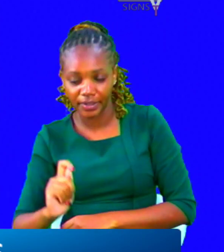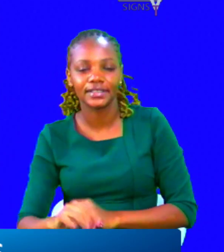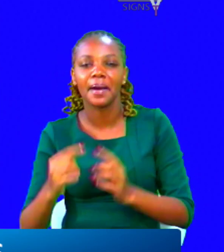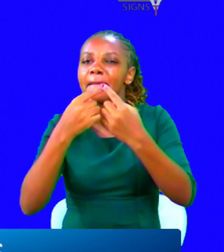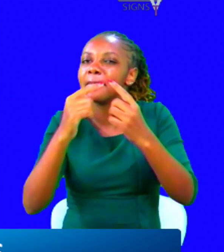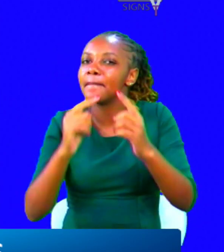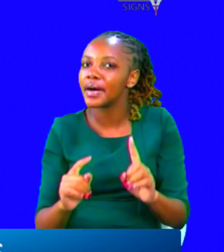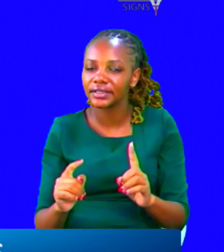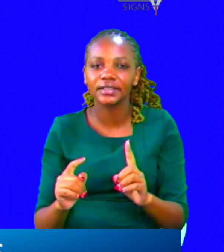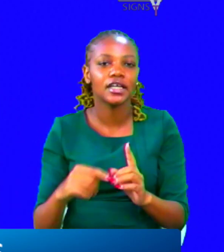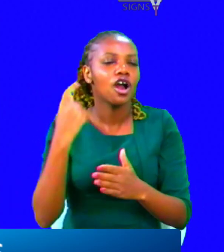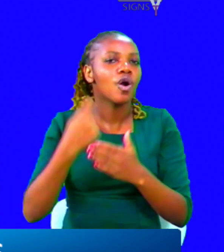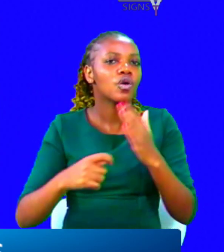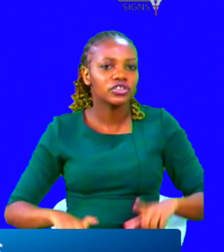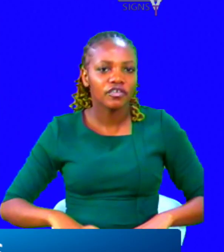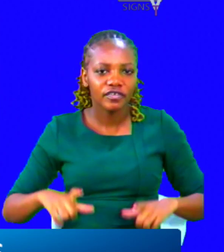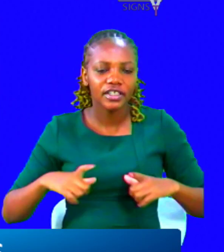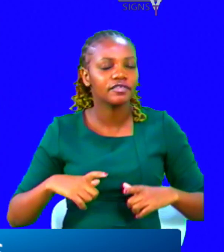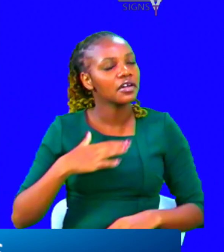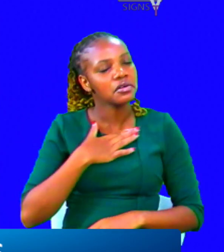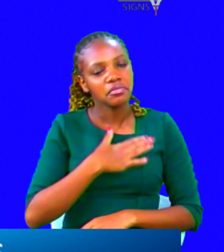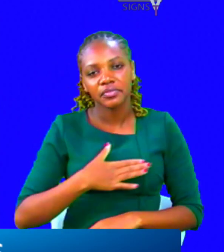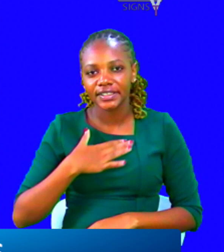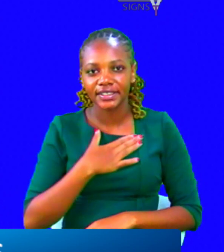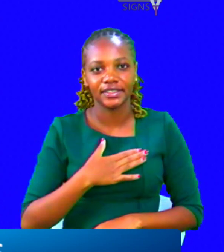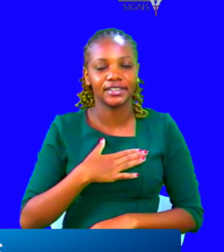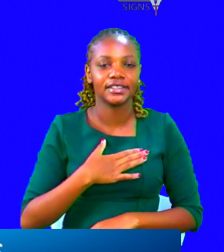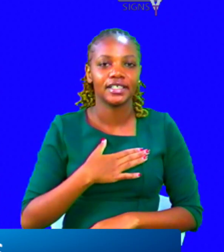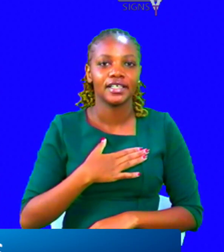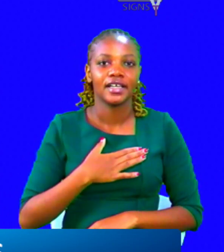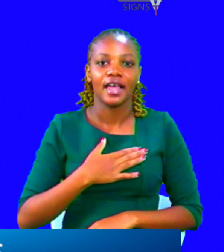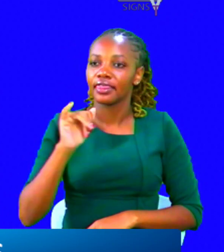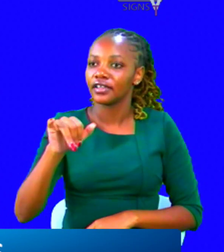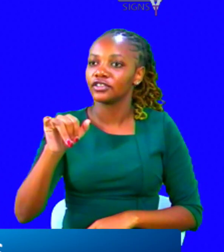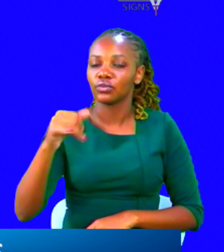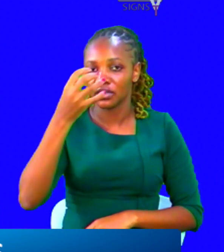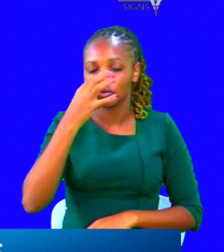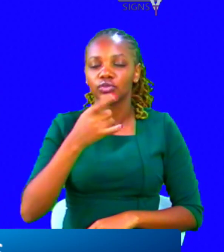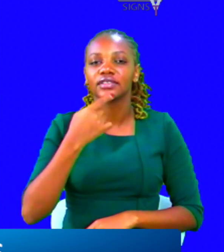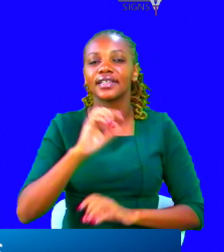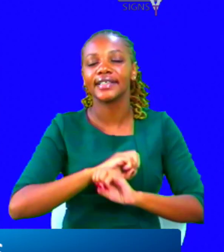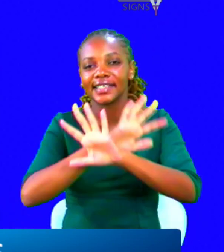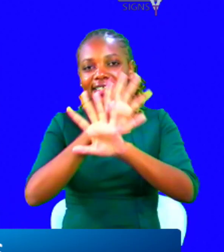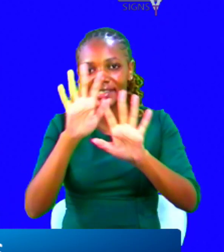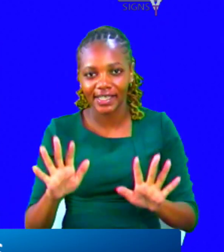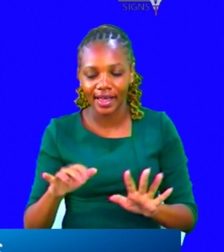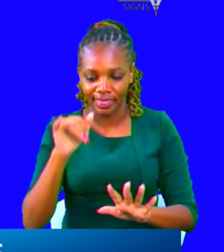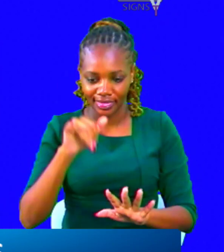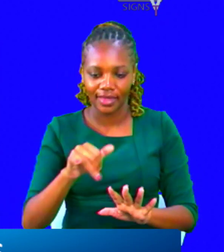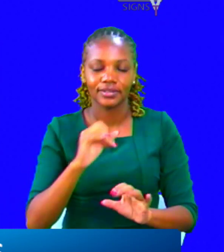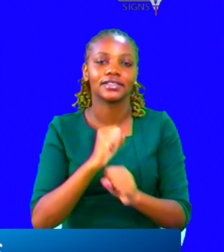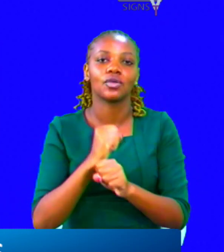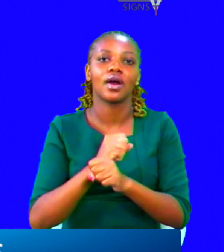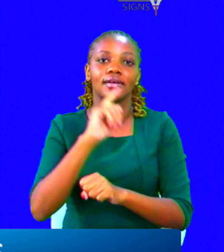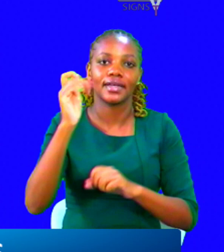kwa heshima, lakini mambo ya cost of living, Mheshimiwa Rais, hiyo umewaambia na